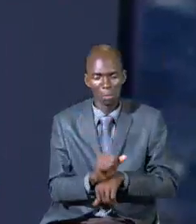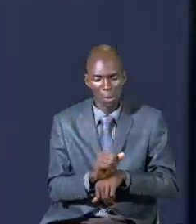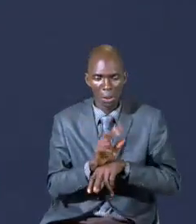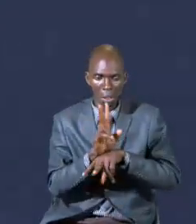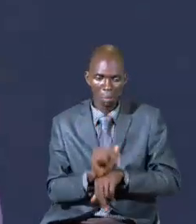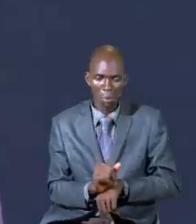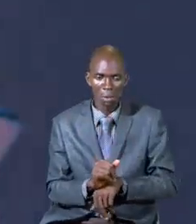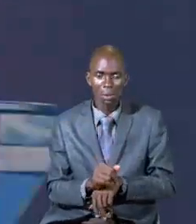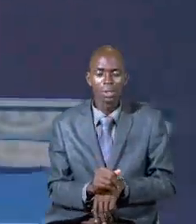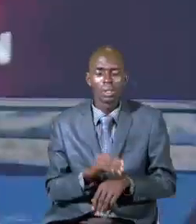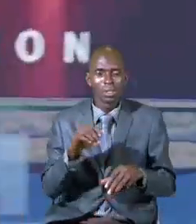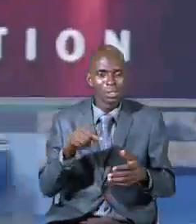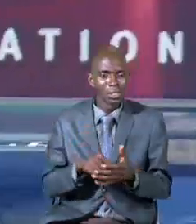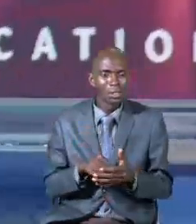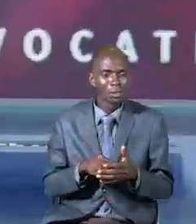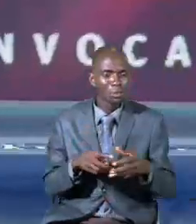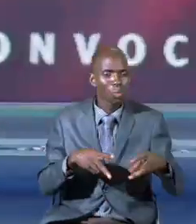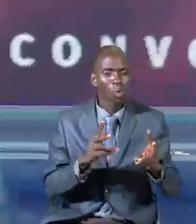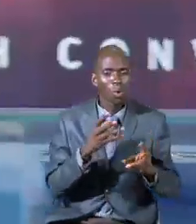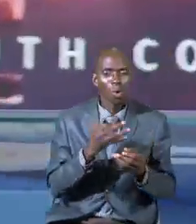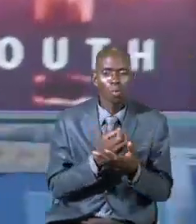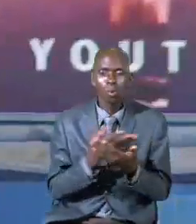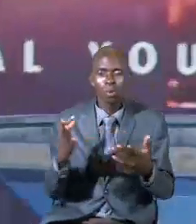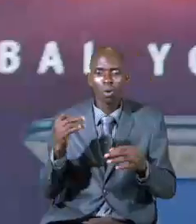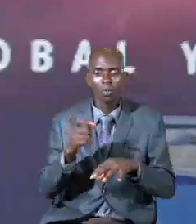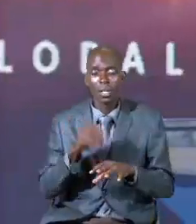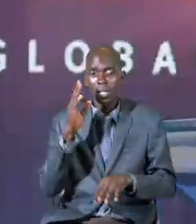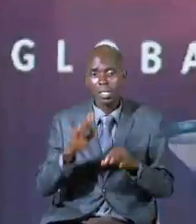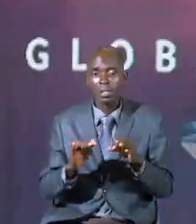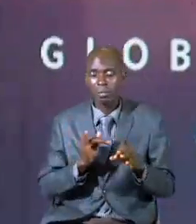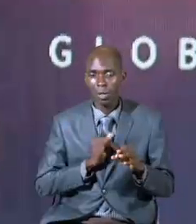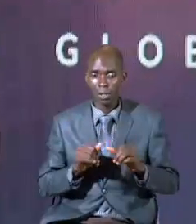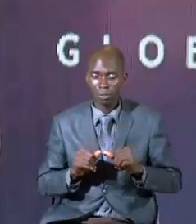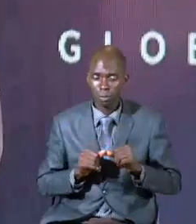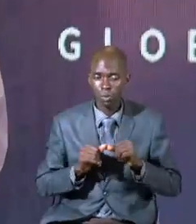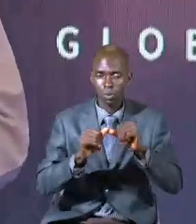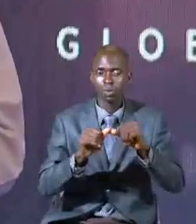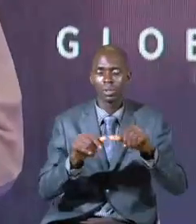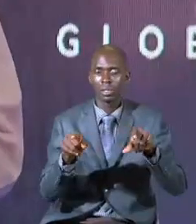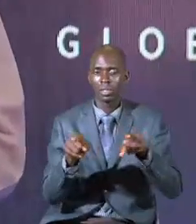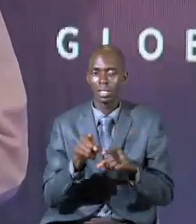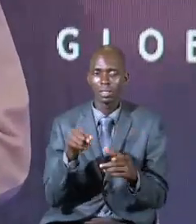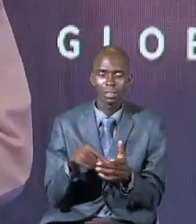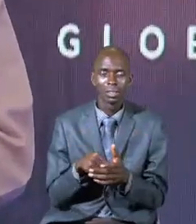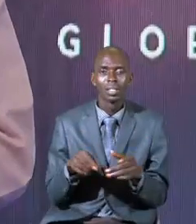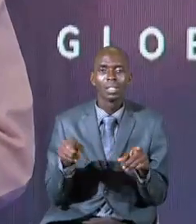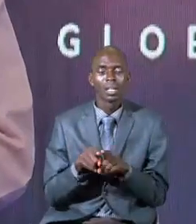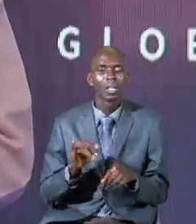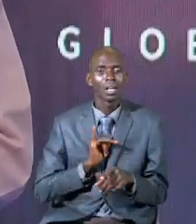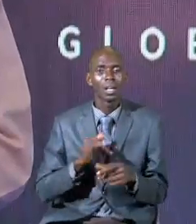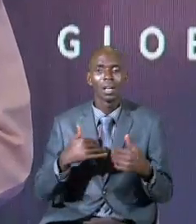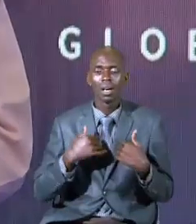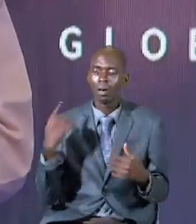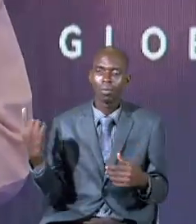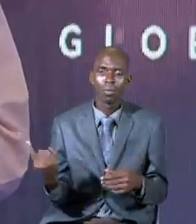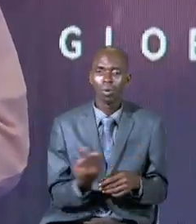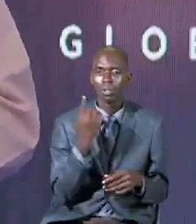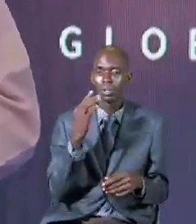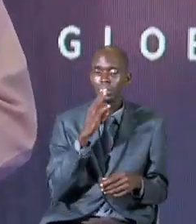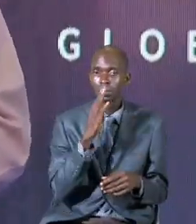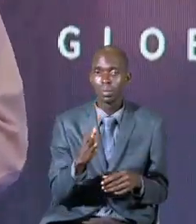go on in life like this, like I've always been, I repeated that class, I